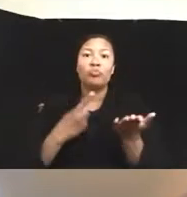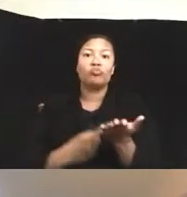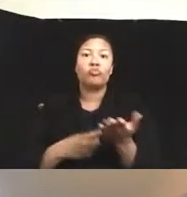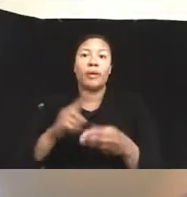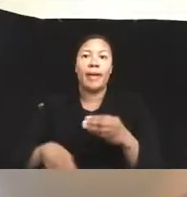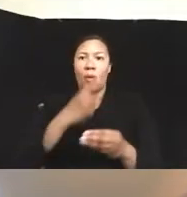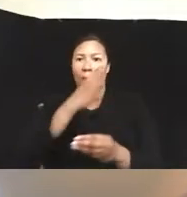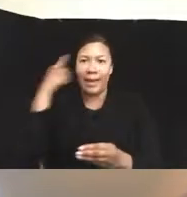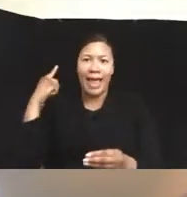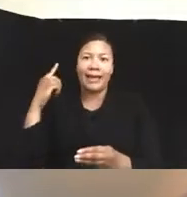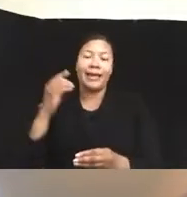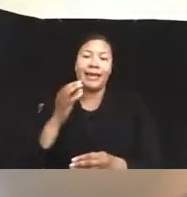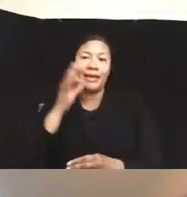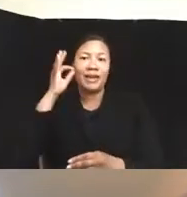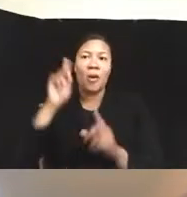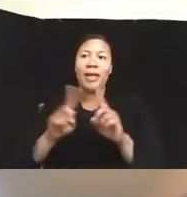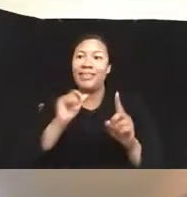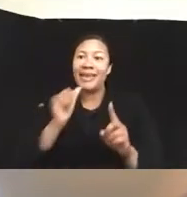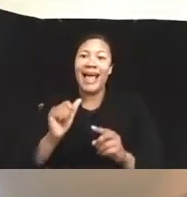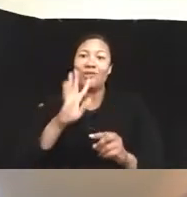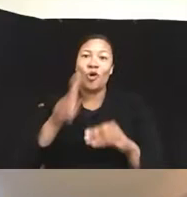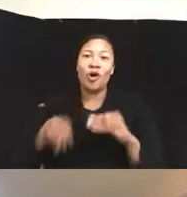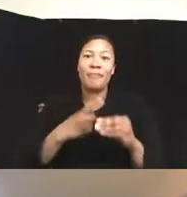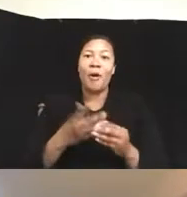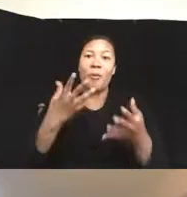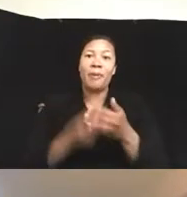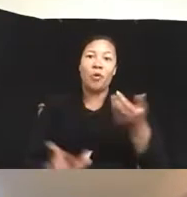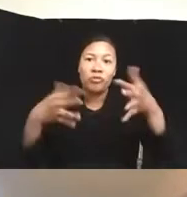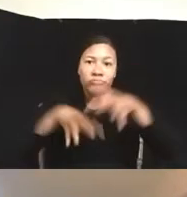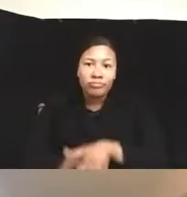not attending to Black and Indigenous. I mean,